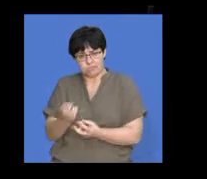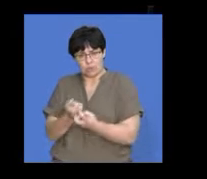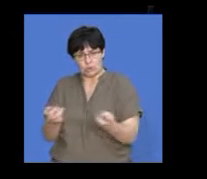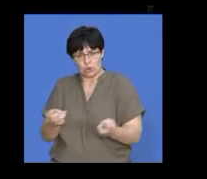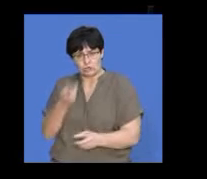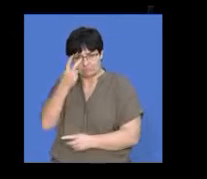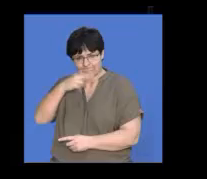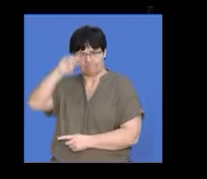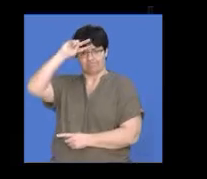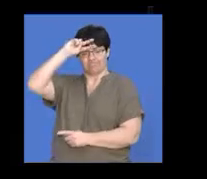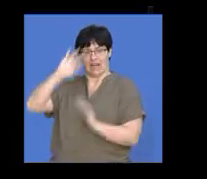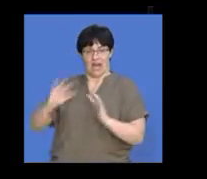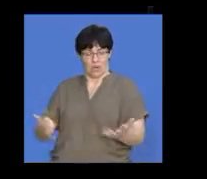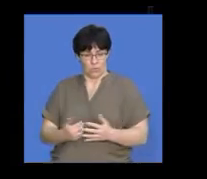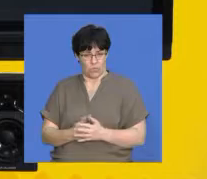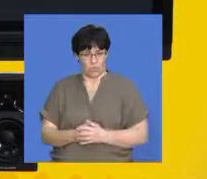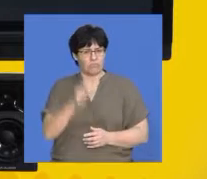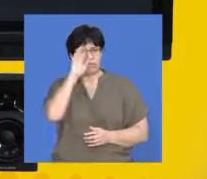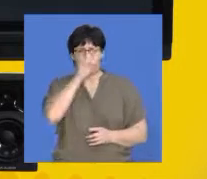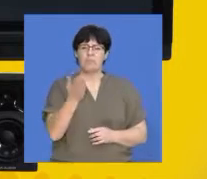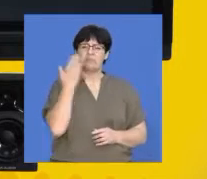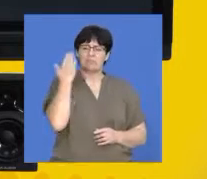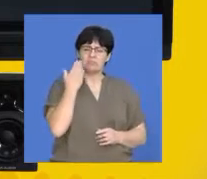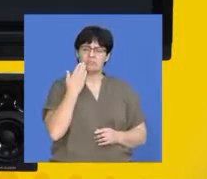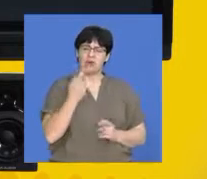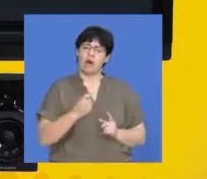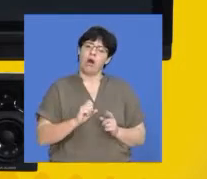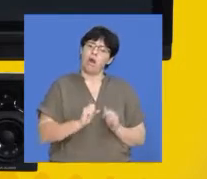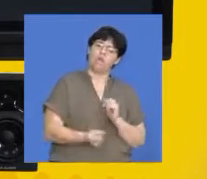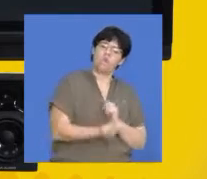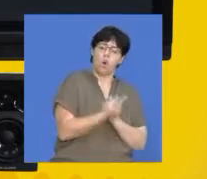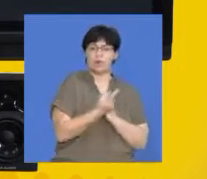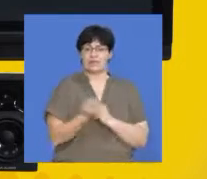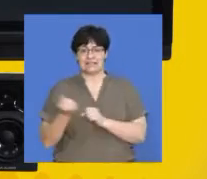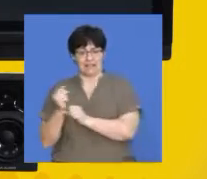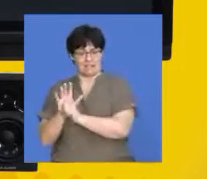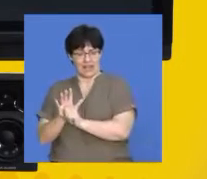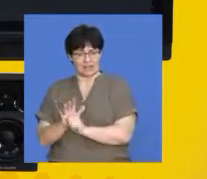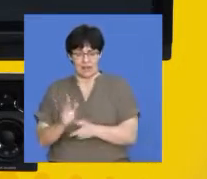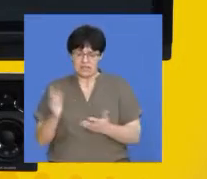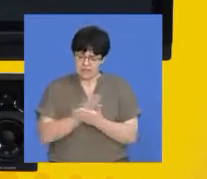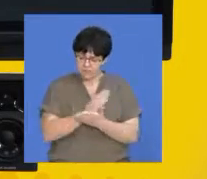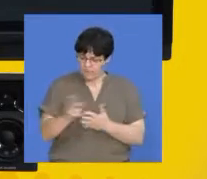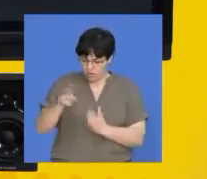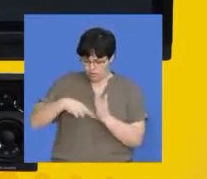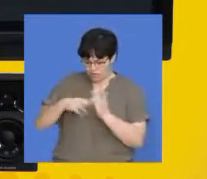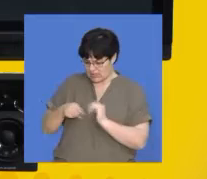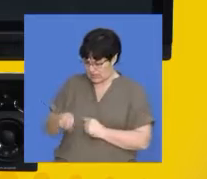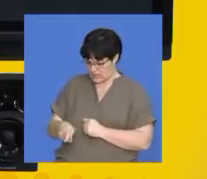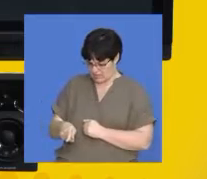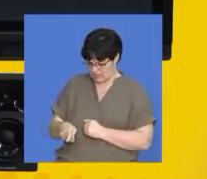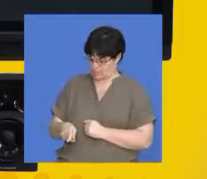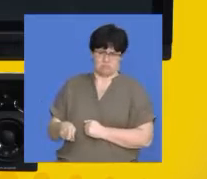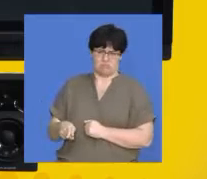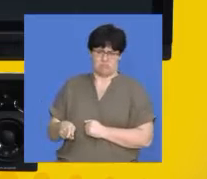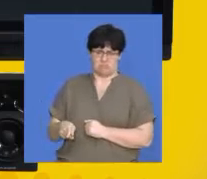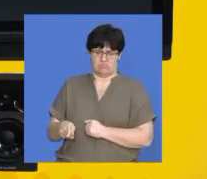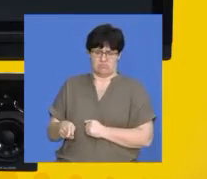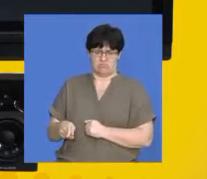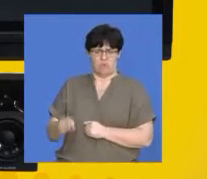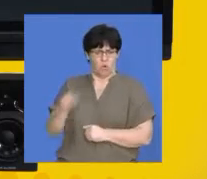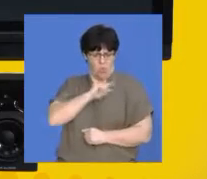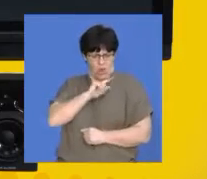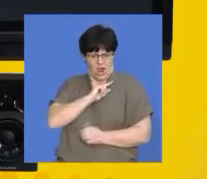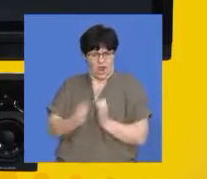So remember earlier, I spoke to you about cause and effect. So sometimes you will read a source and it will not tell you